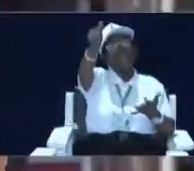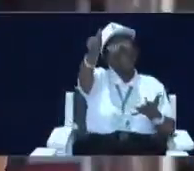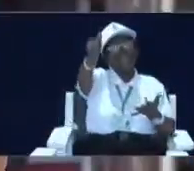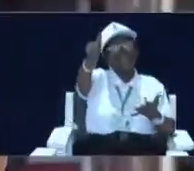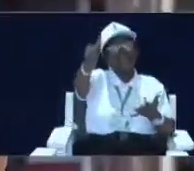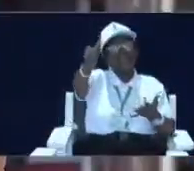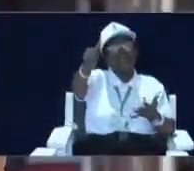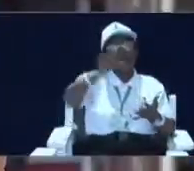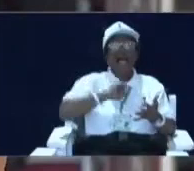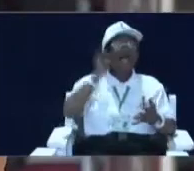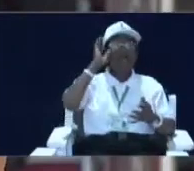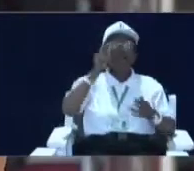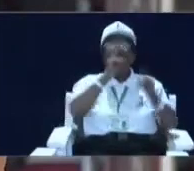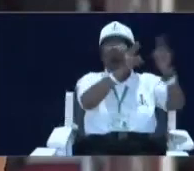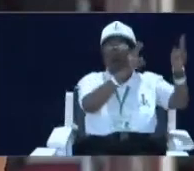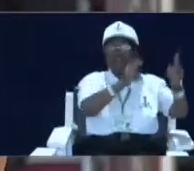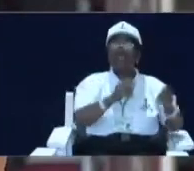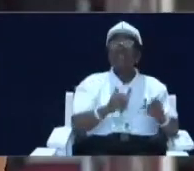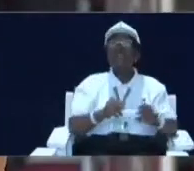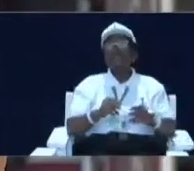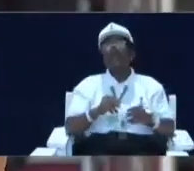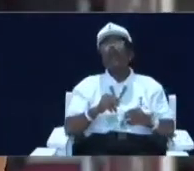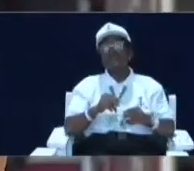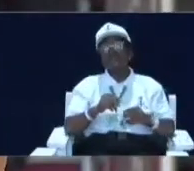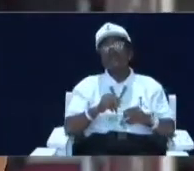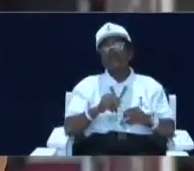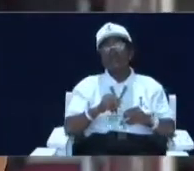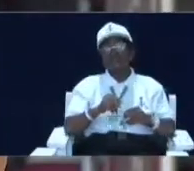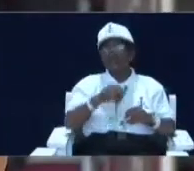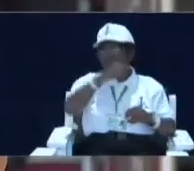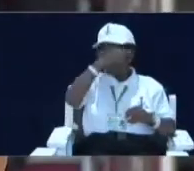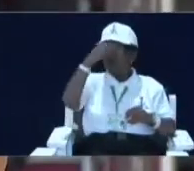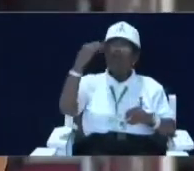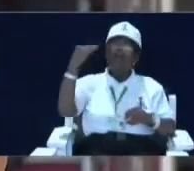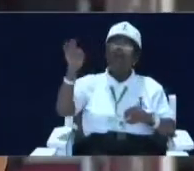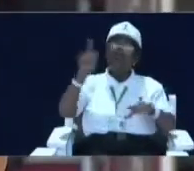I'm going to be hurrying a little bit because of time.